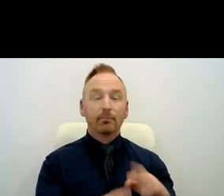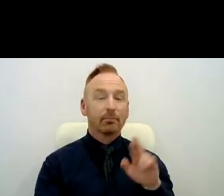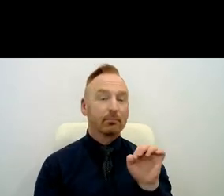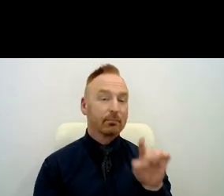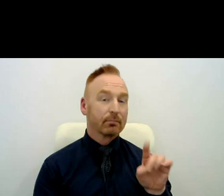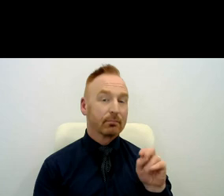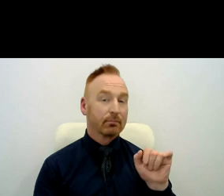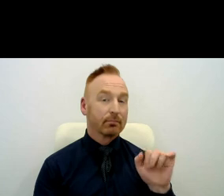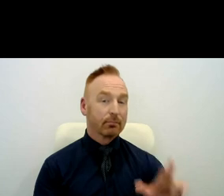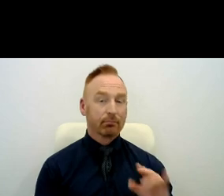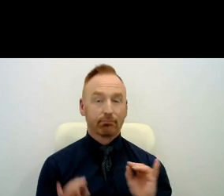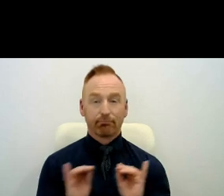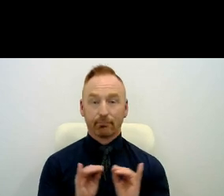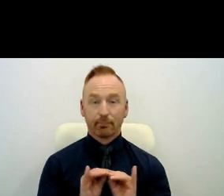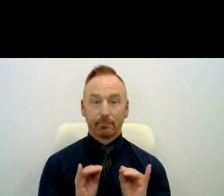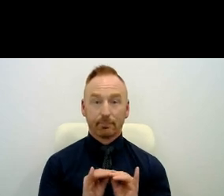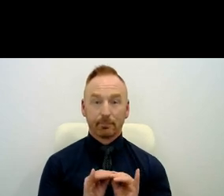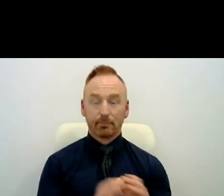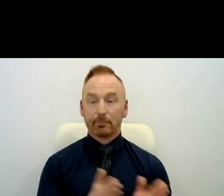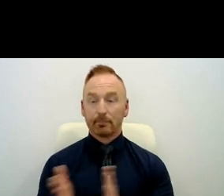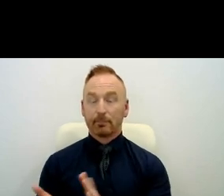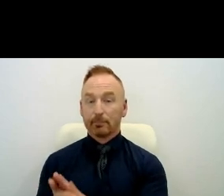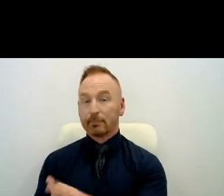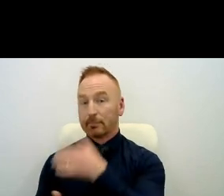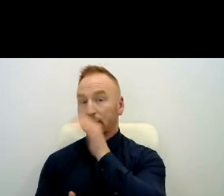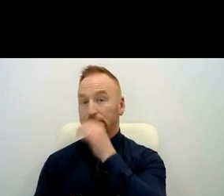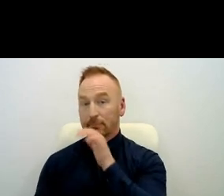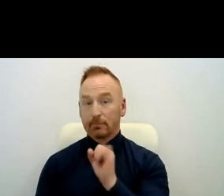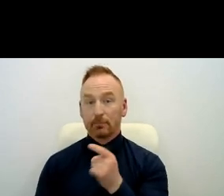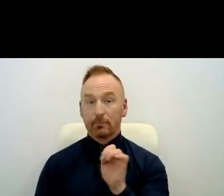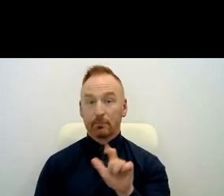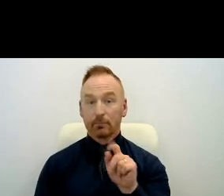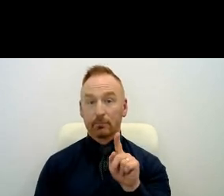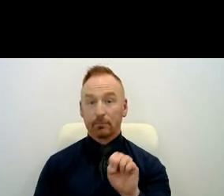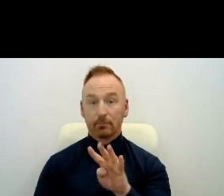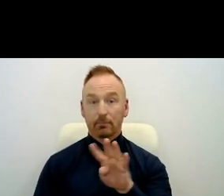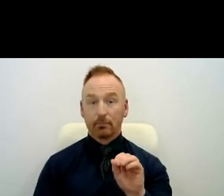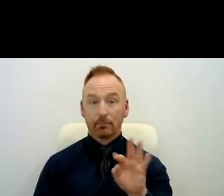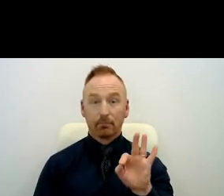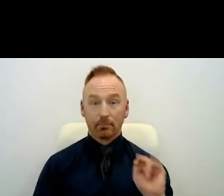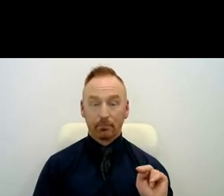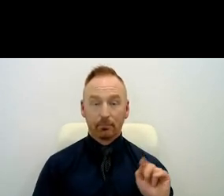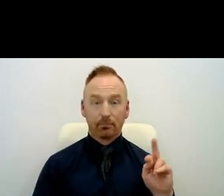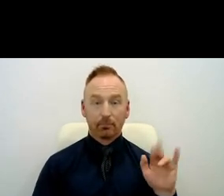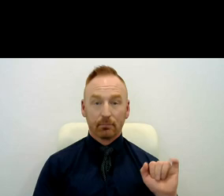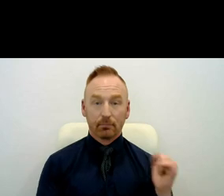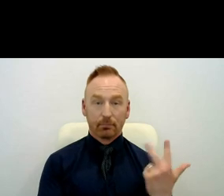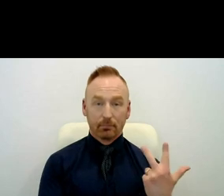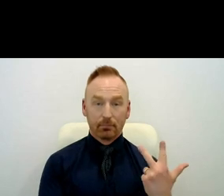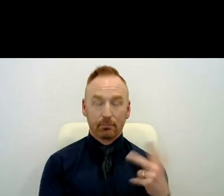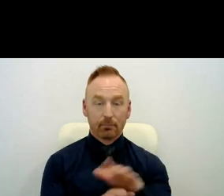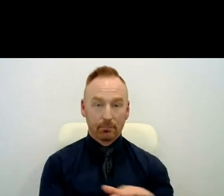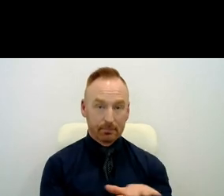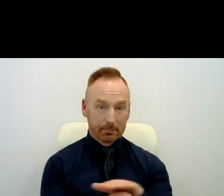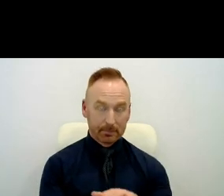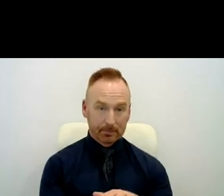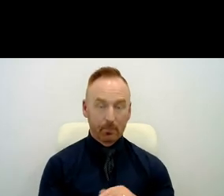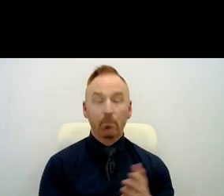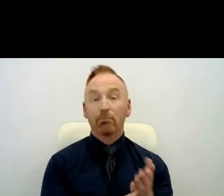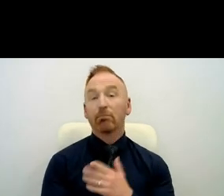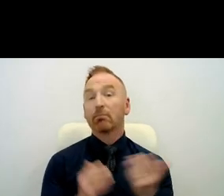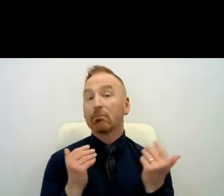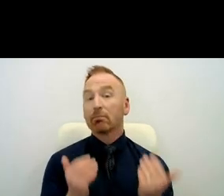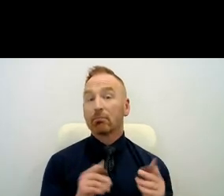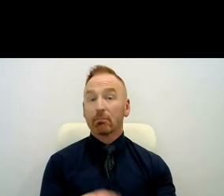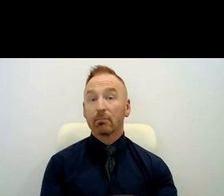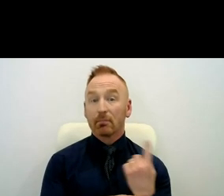Métis. Our clean drinking water comes from the Shoal Lake 40 First Nations in Treaty 3 territory.